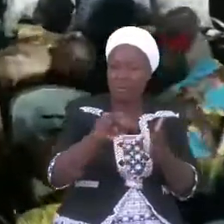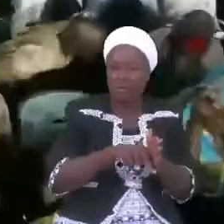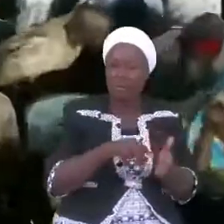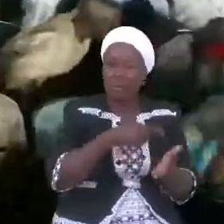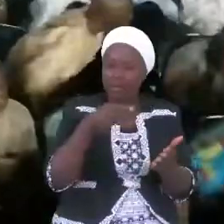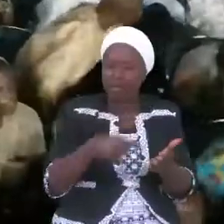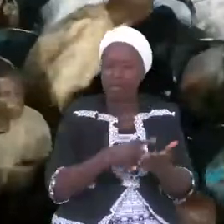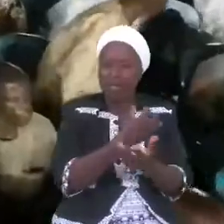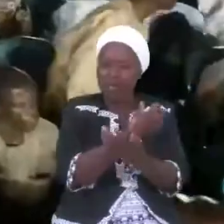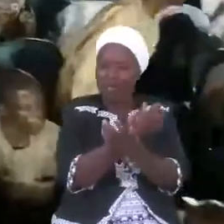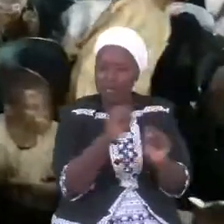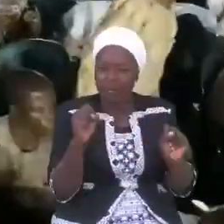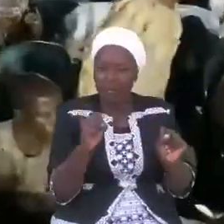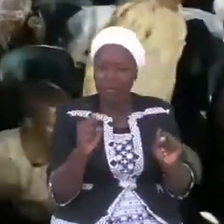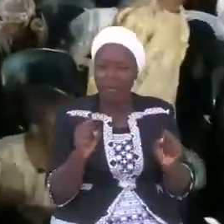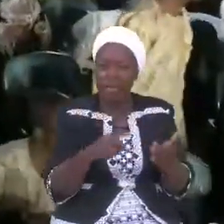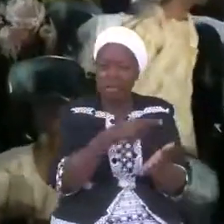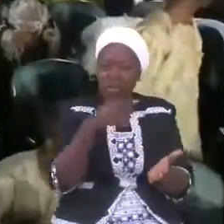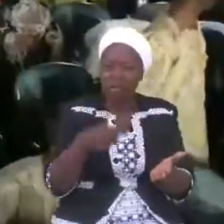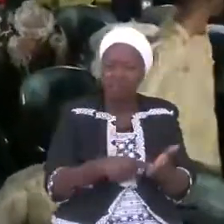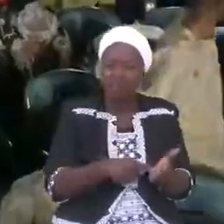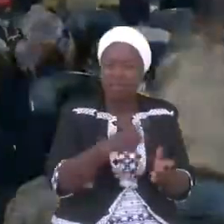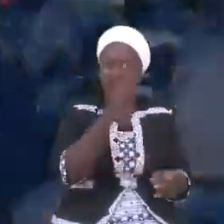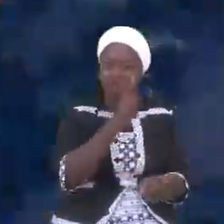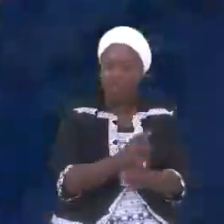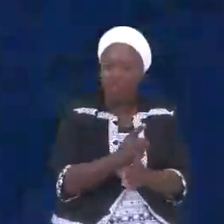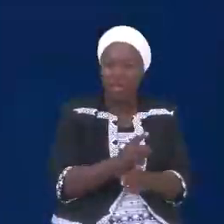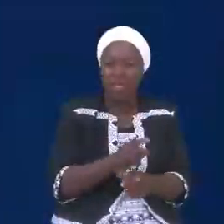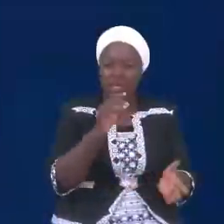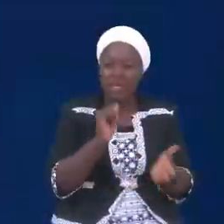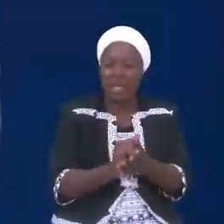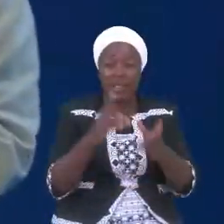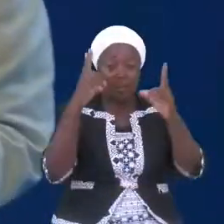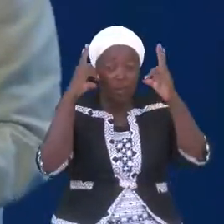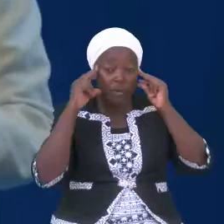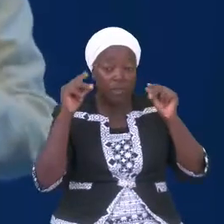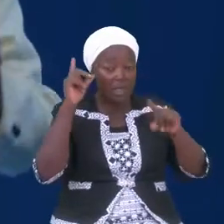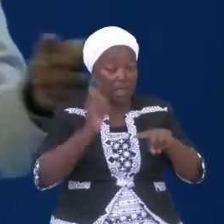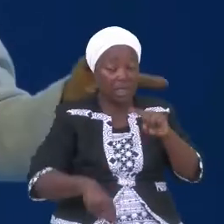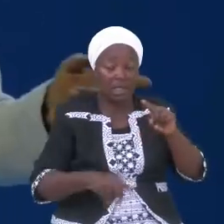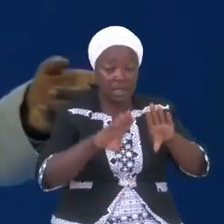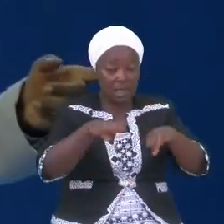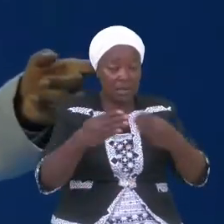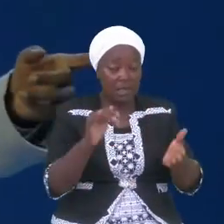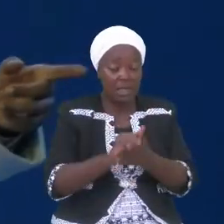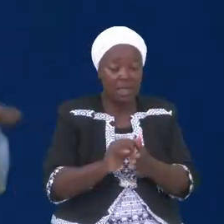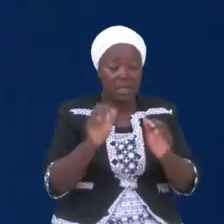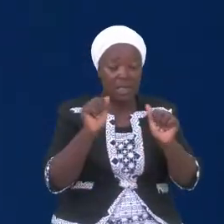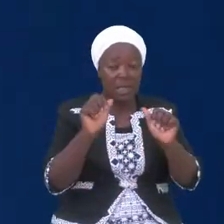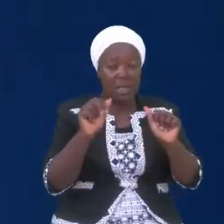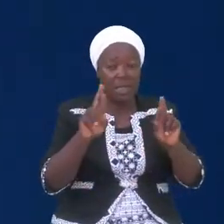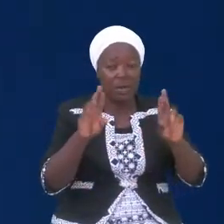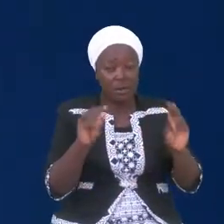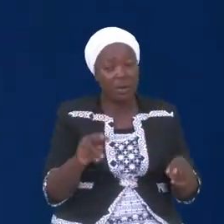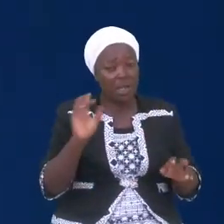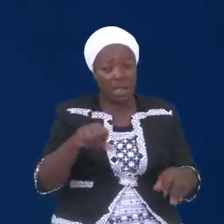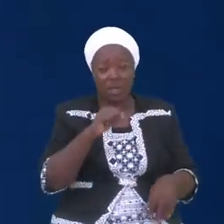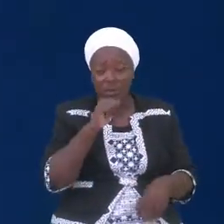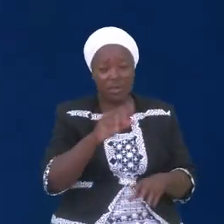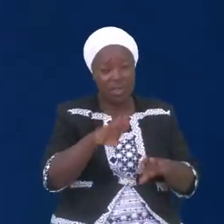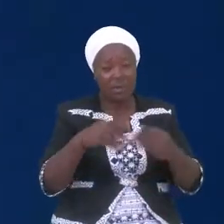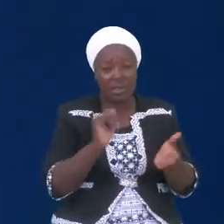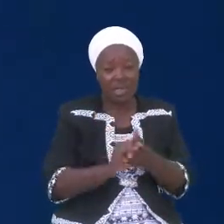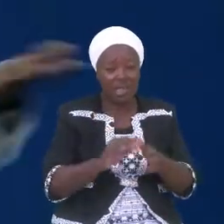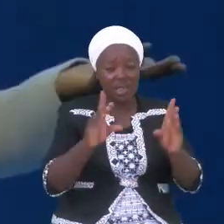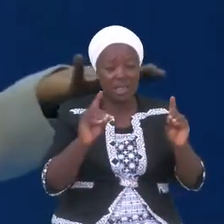salvation, this justification that Moses cannot give, that Aaron cannot give, that